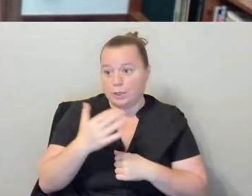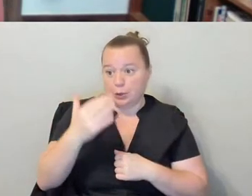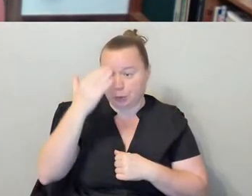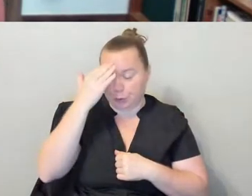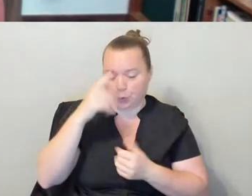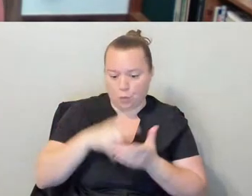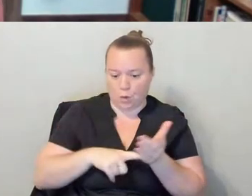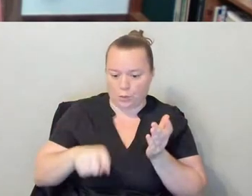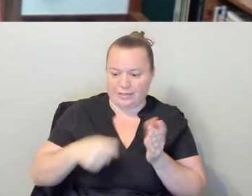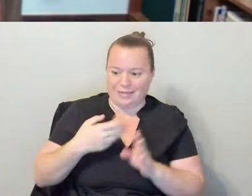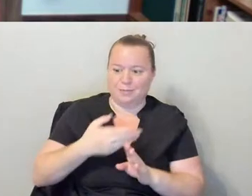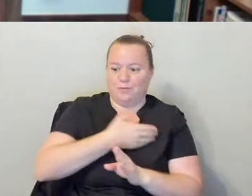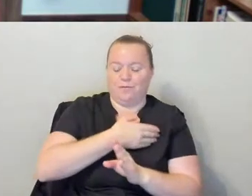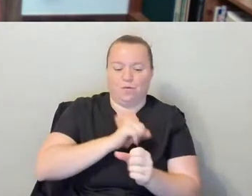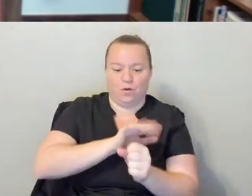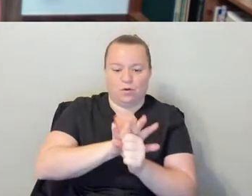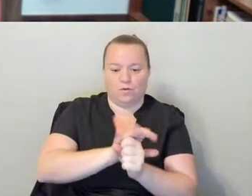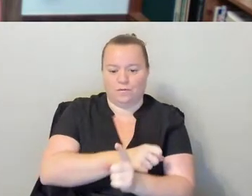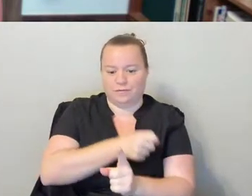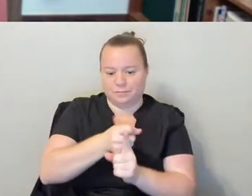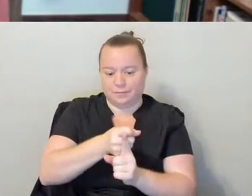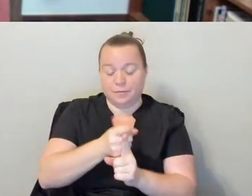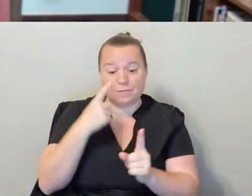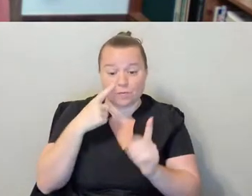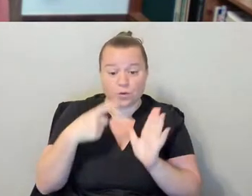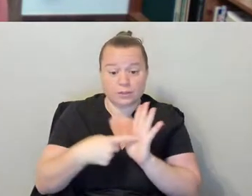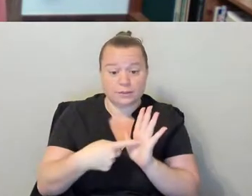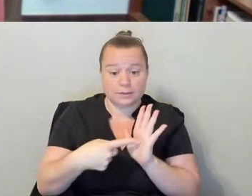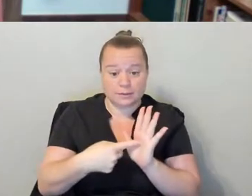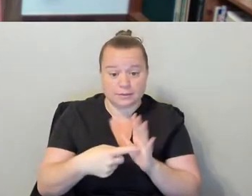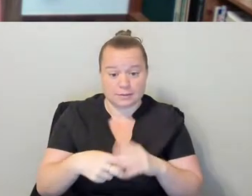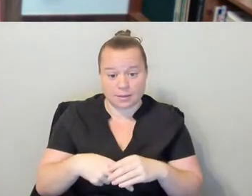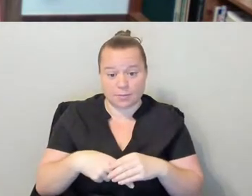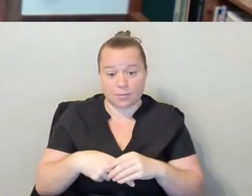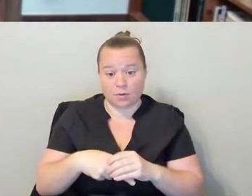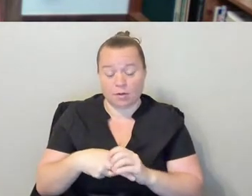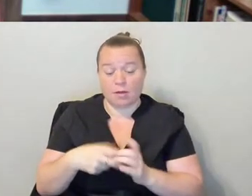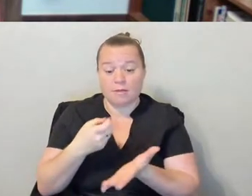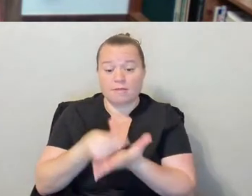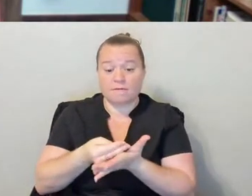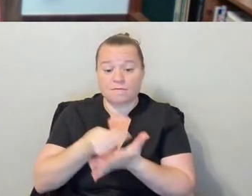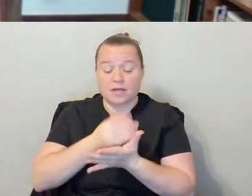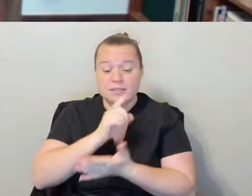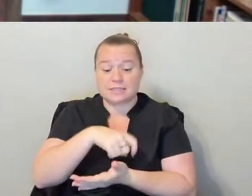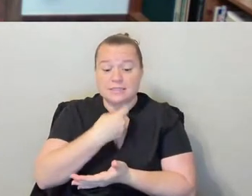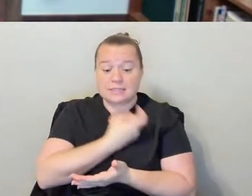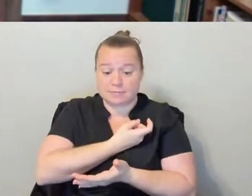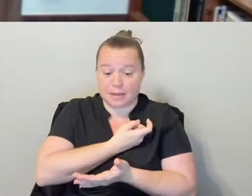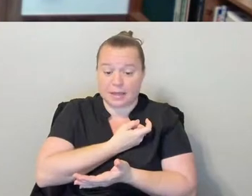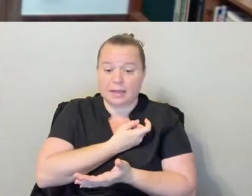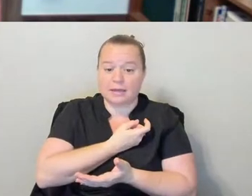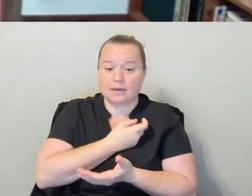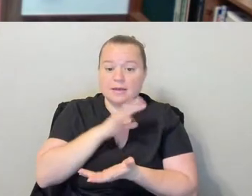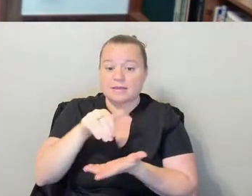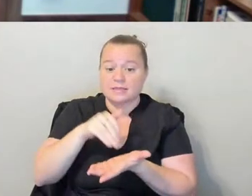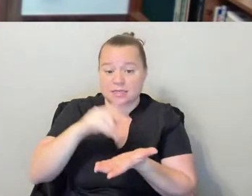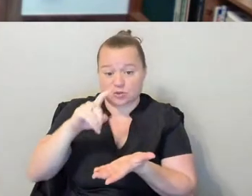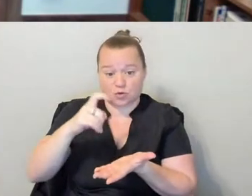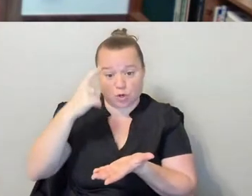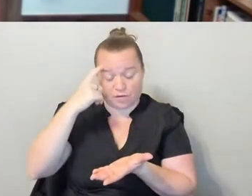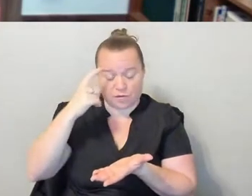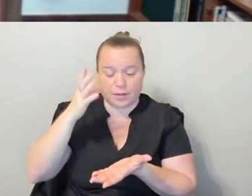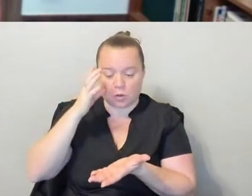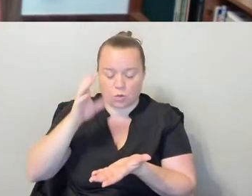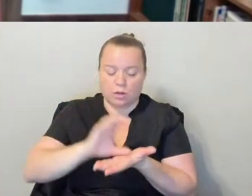pandemic. For example, the funds in Spain are going to be executed by the central government, but also